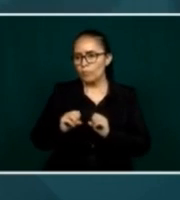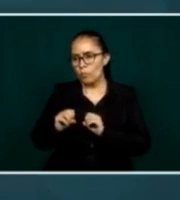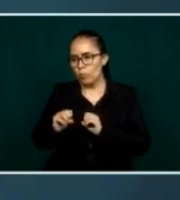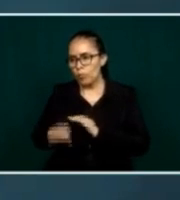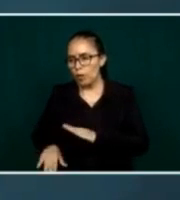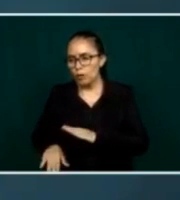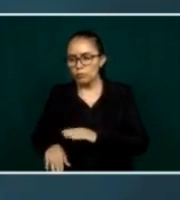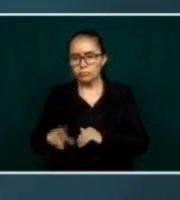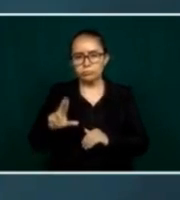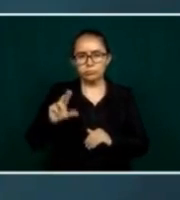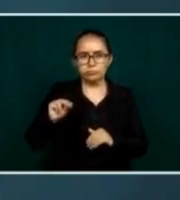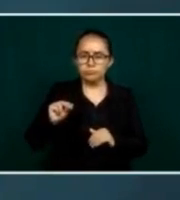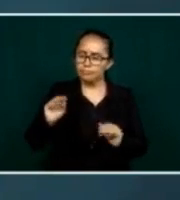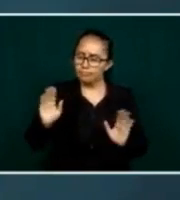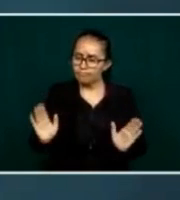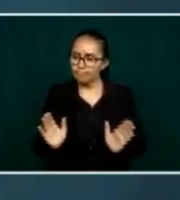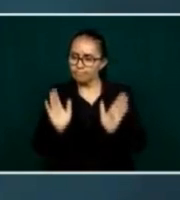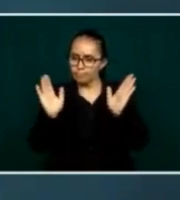That will help us a lot,